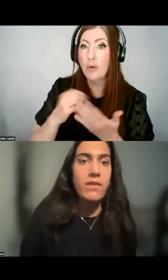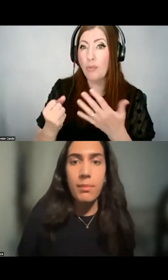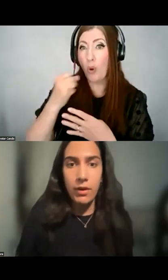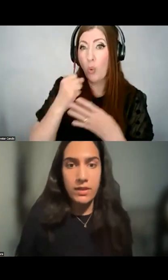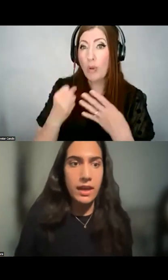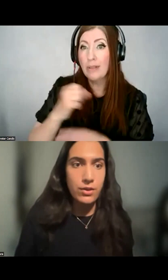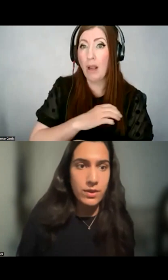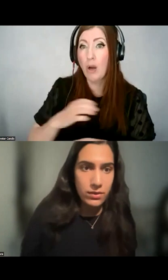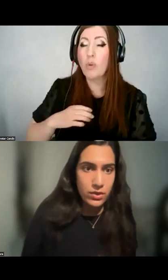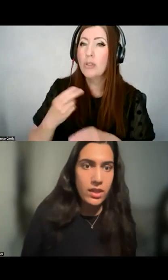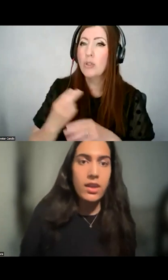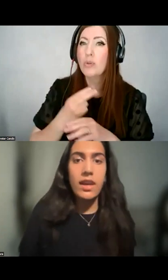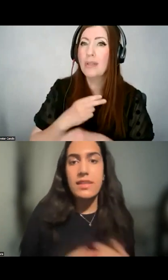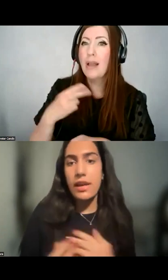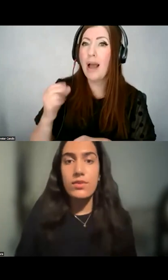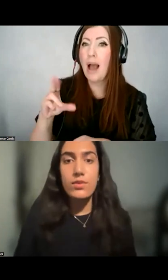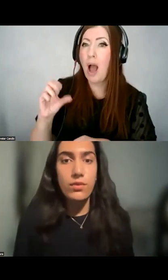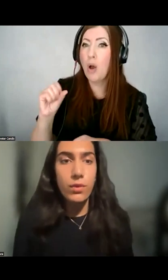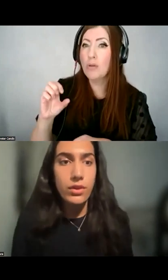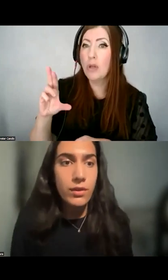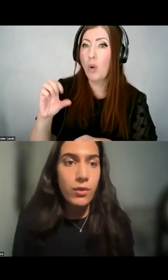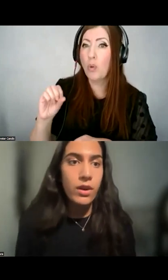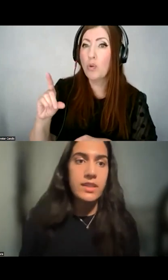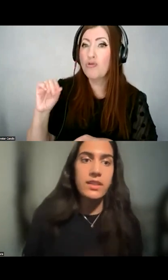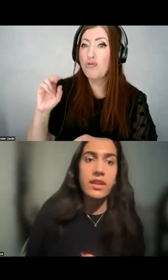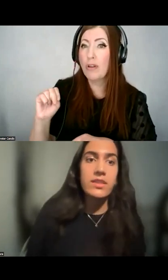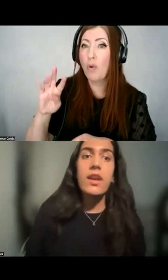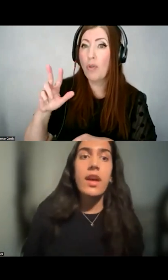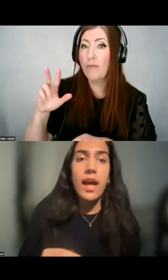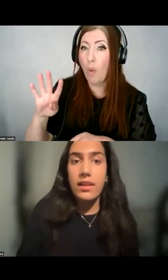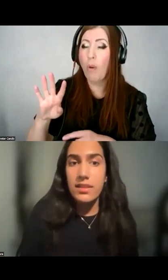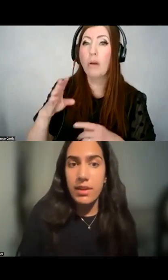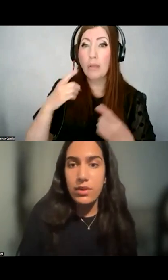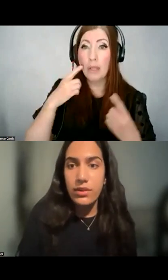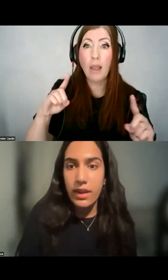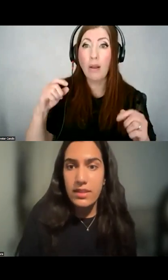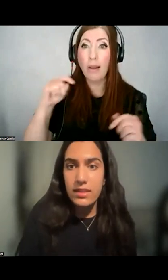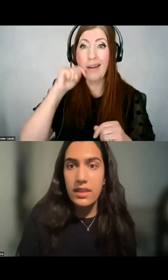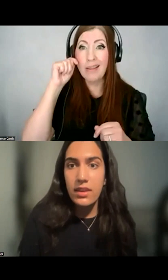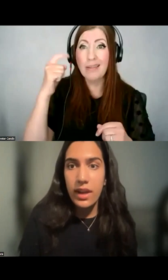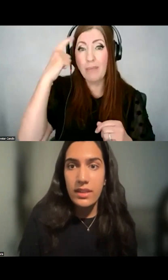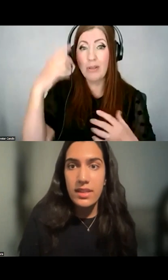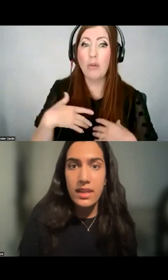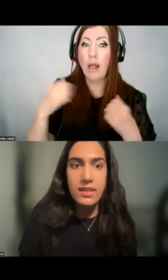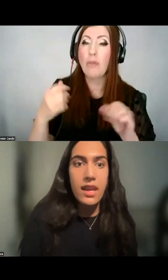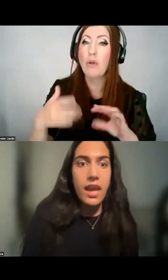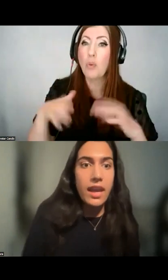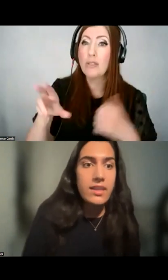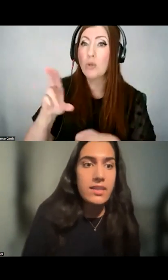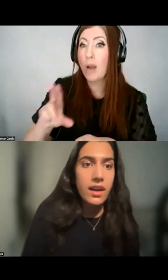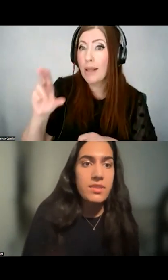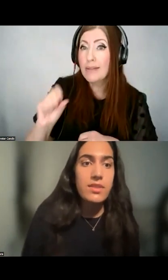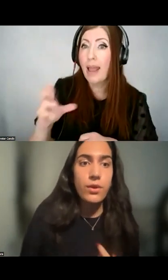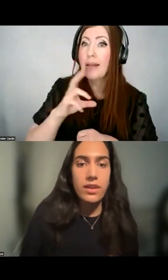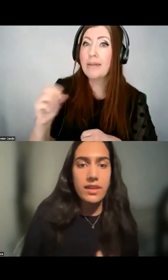way of a bipartisan House resolution. It's House Resolution 434. It declares an adolescent mental health crisis in the United States